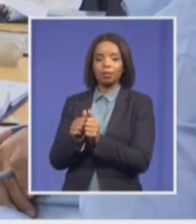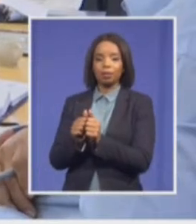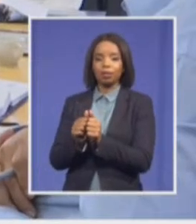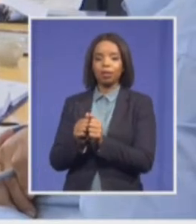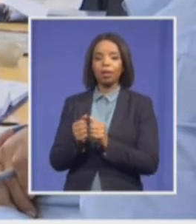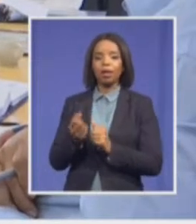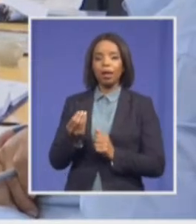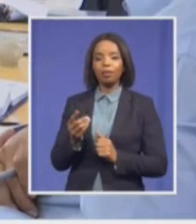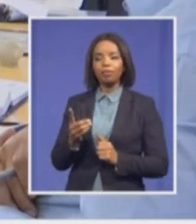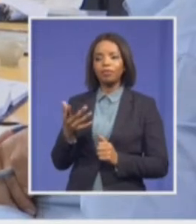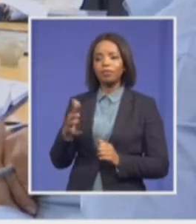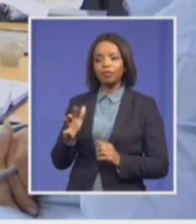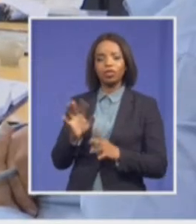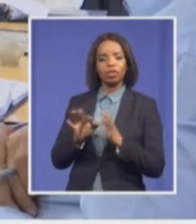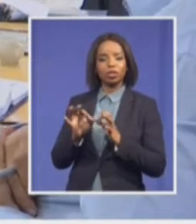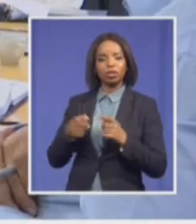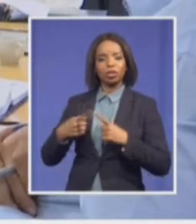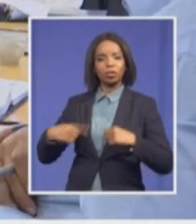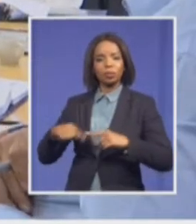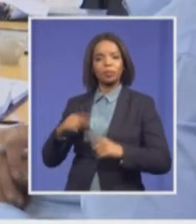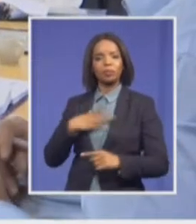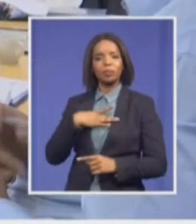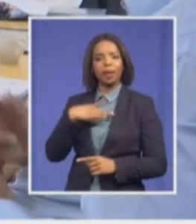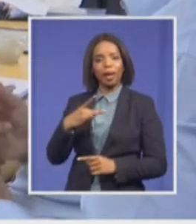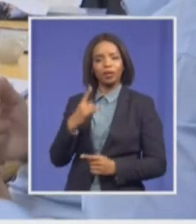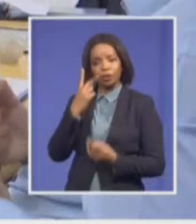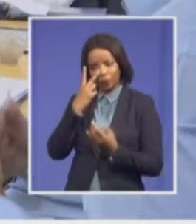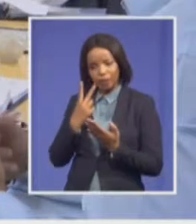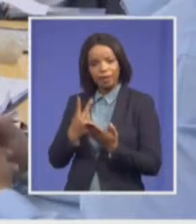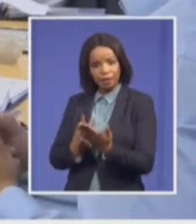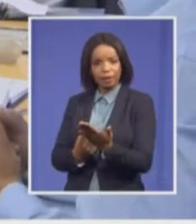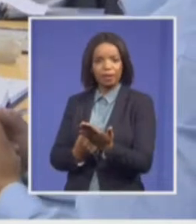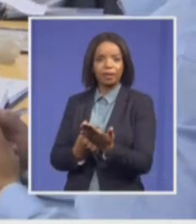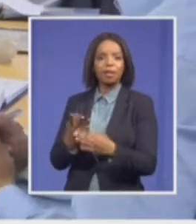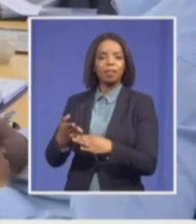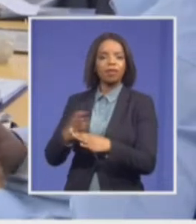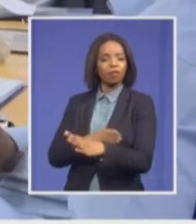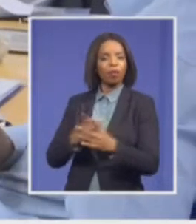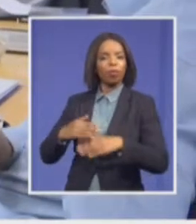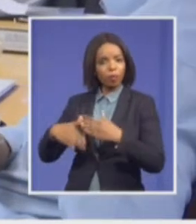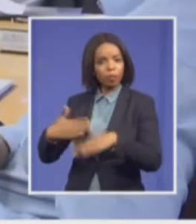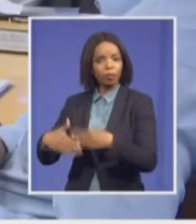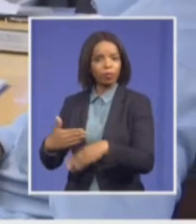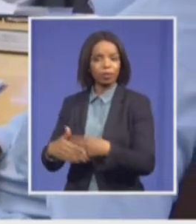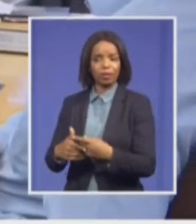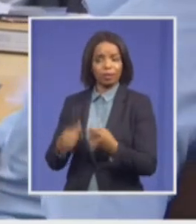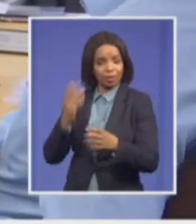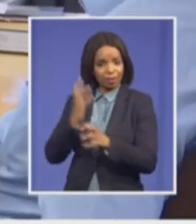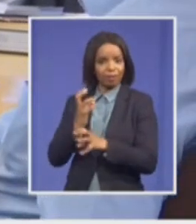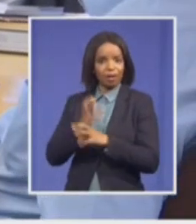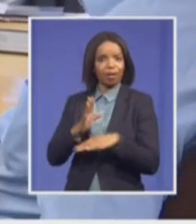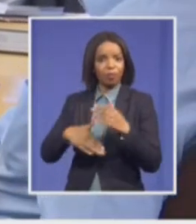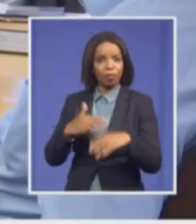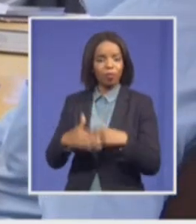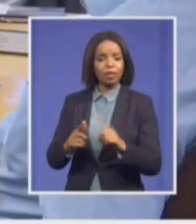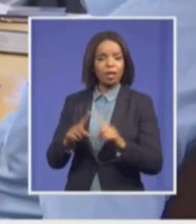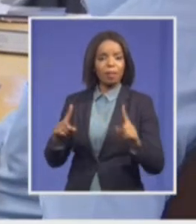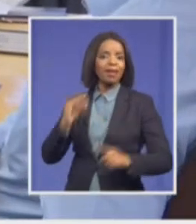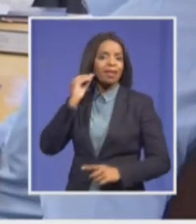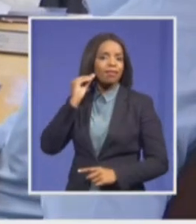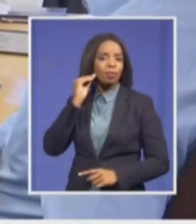we proceed. Because the difficulty we have is the information we are receiving is that the board does not want this to go